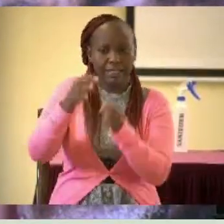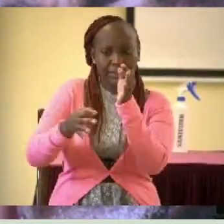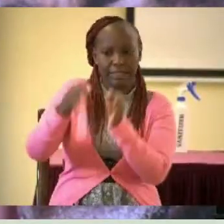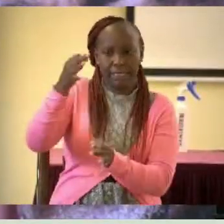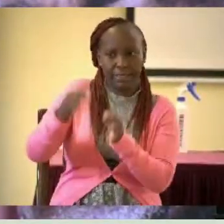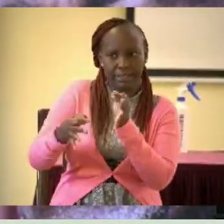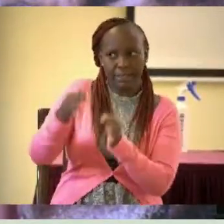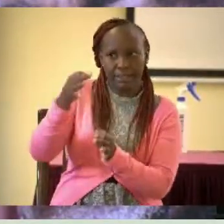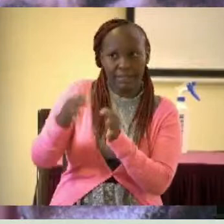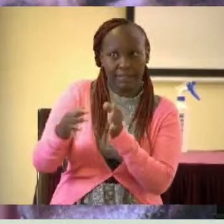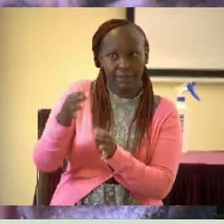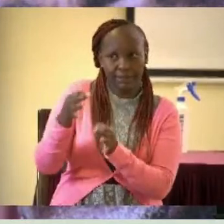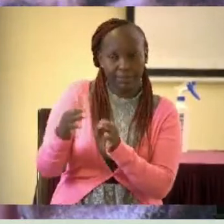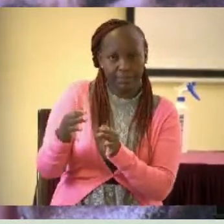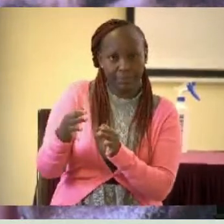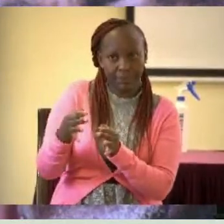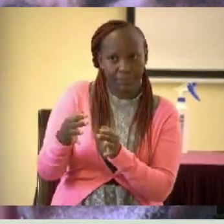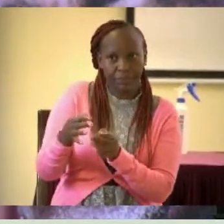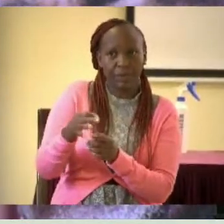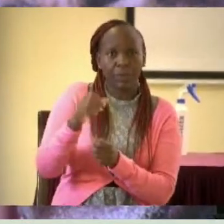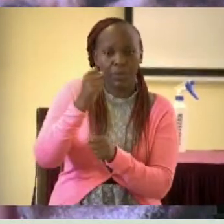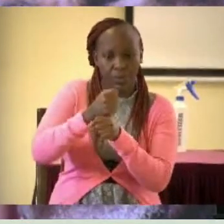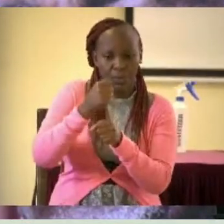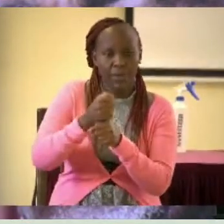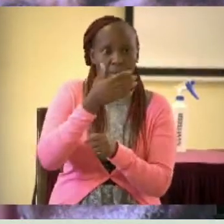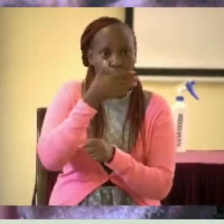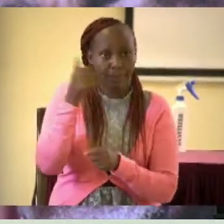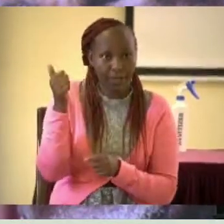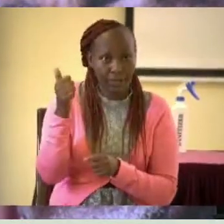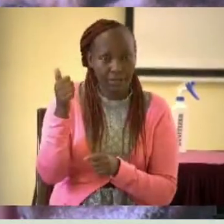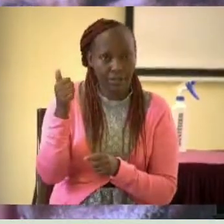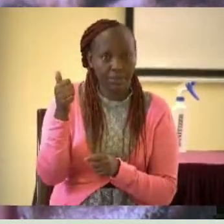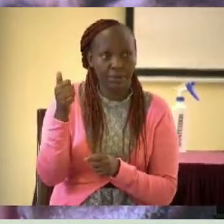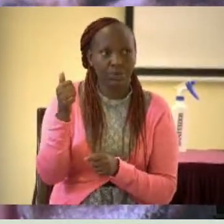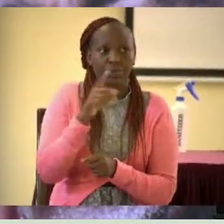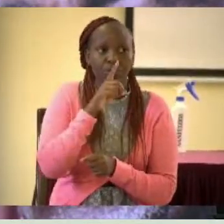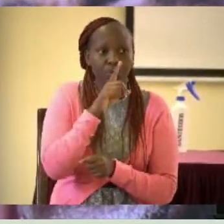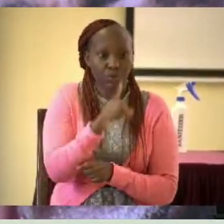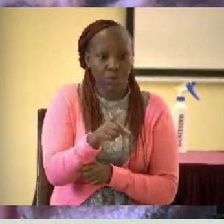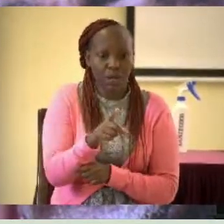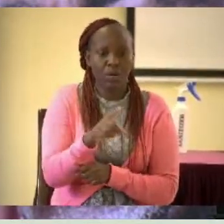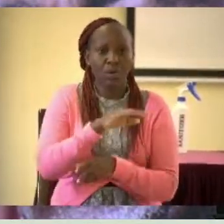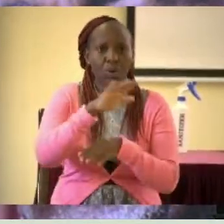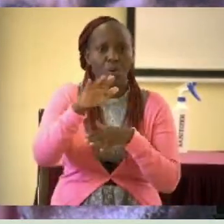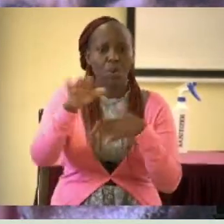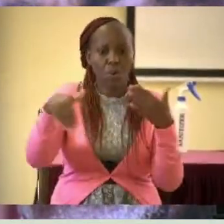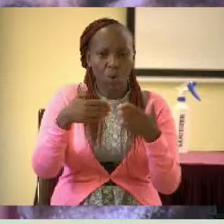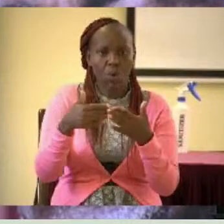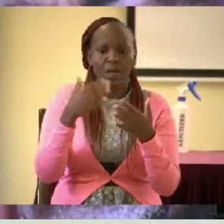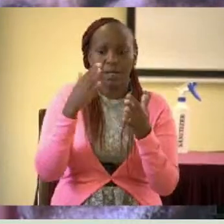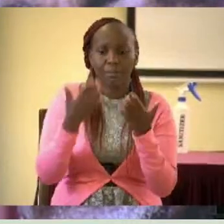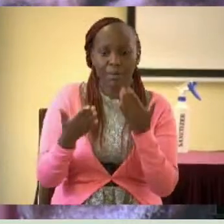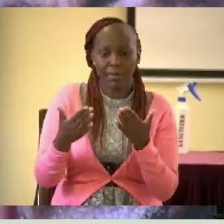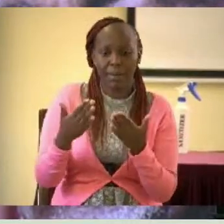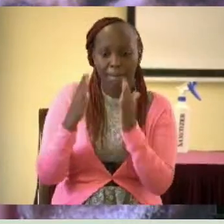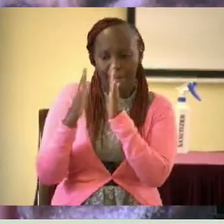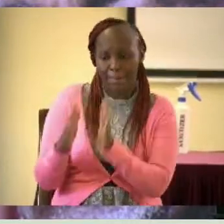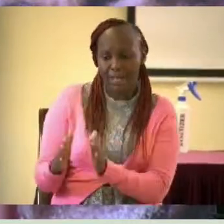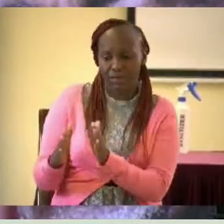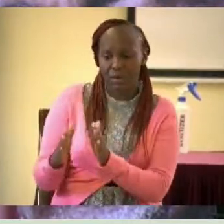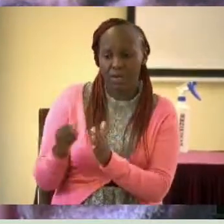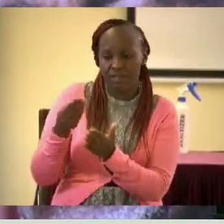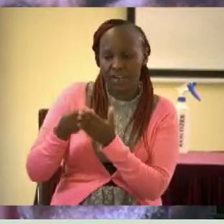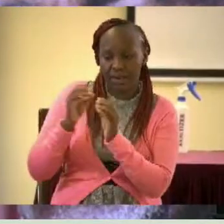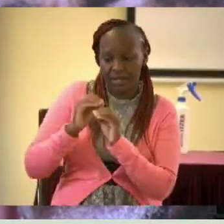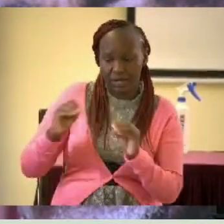We should do our best to ensure that even those who are lacking